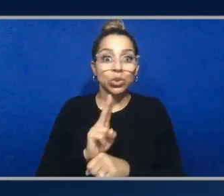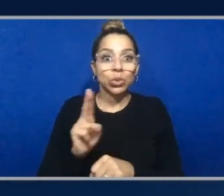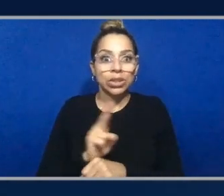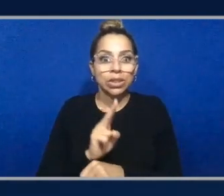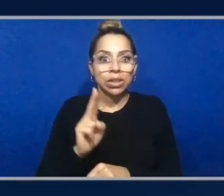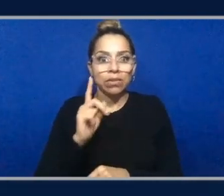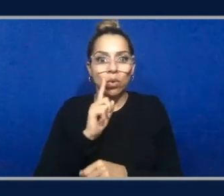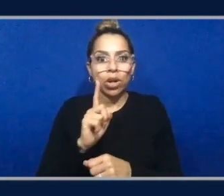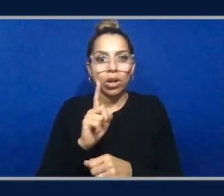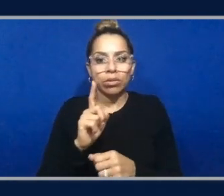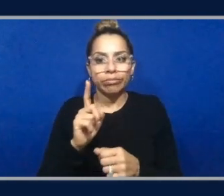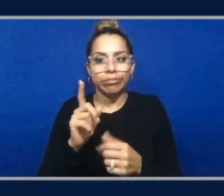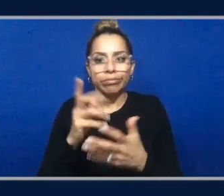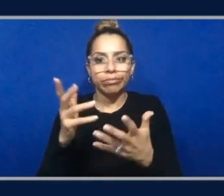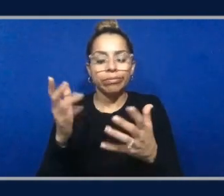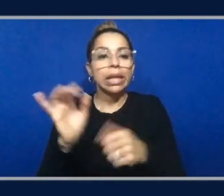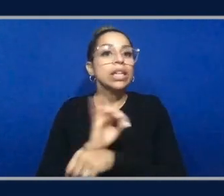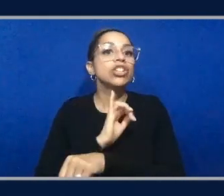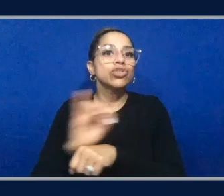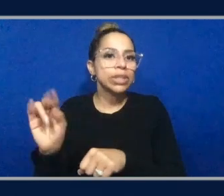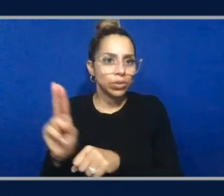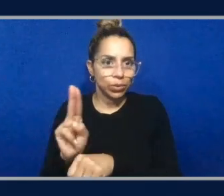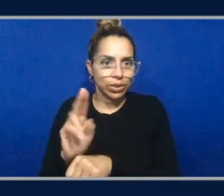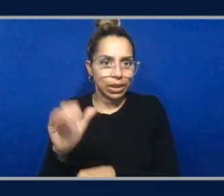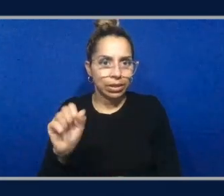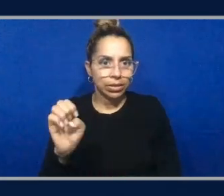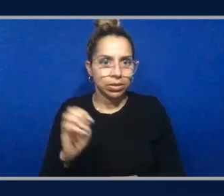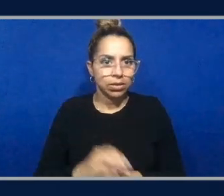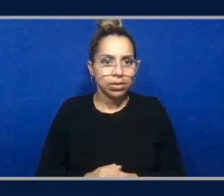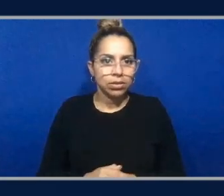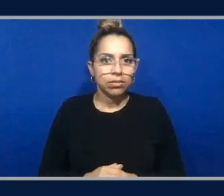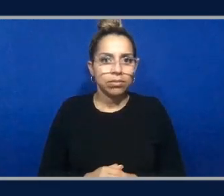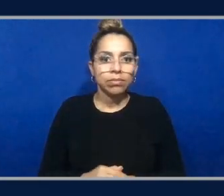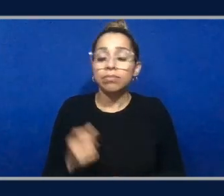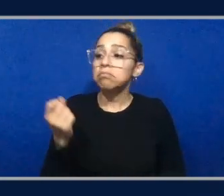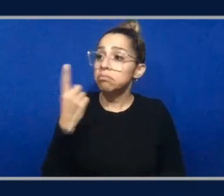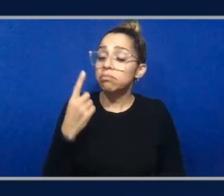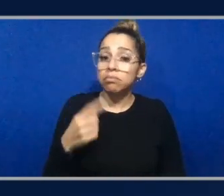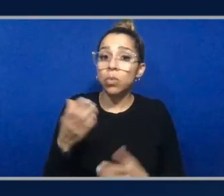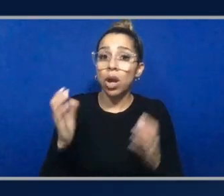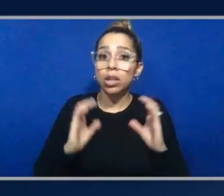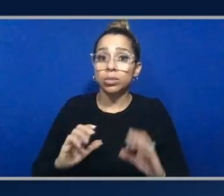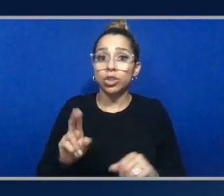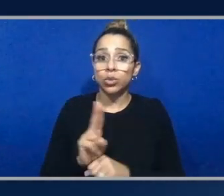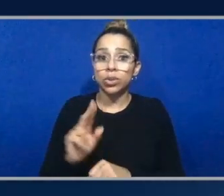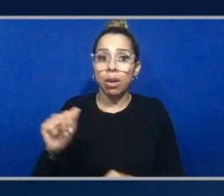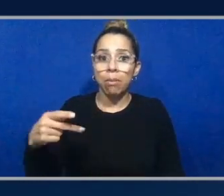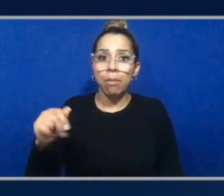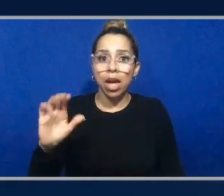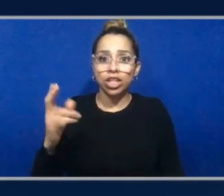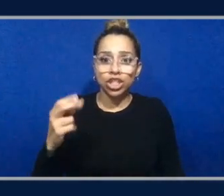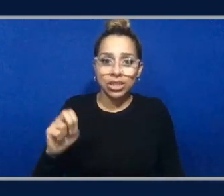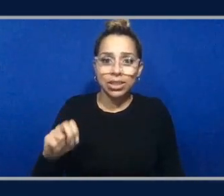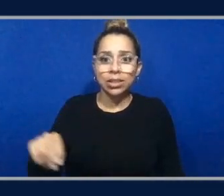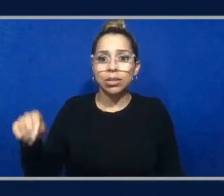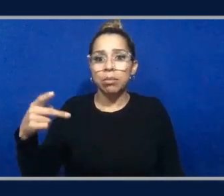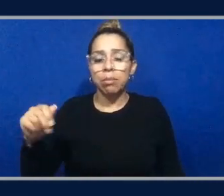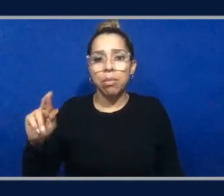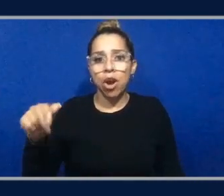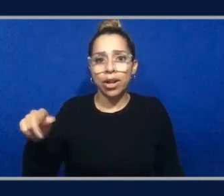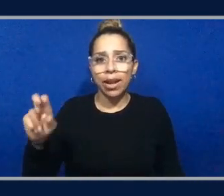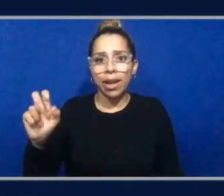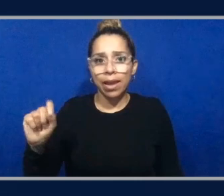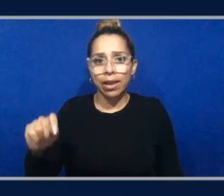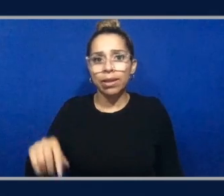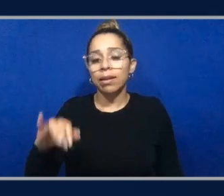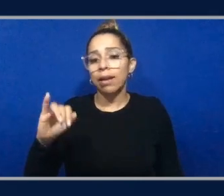case? Oh yeah, absolutely. Customers use Apache Parquet and the Iceberg tables for a variety of